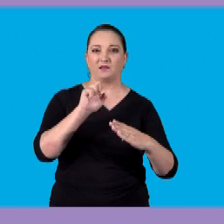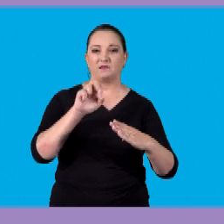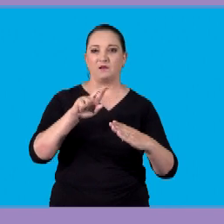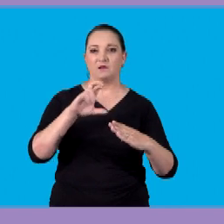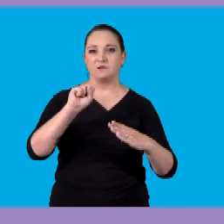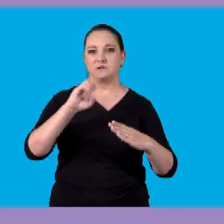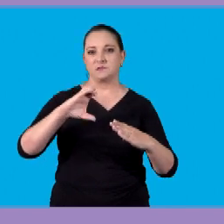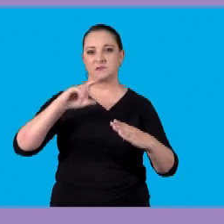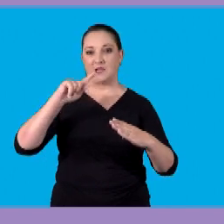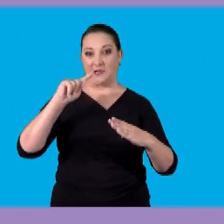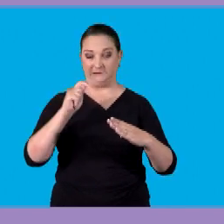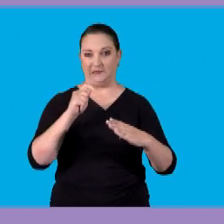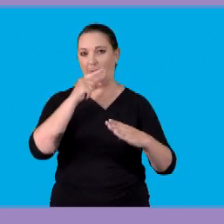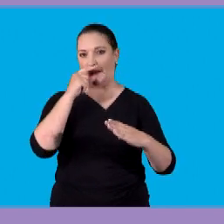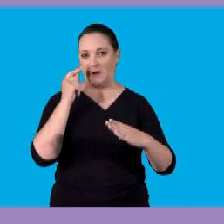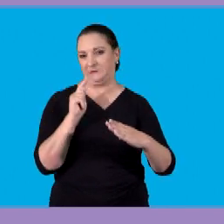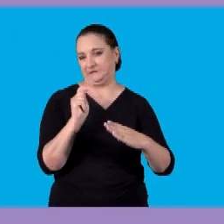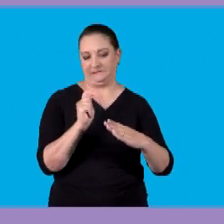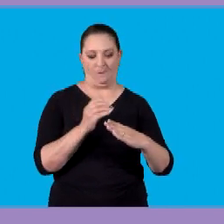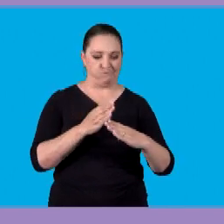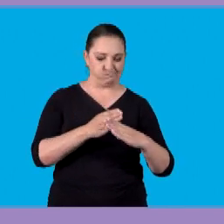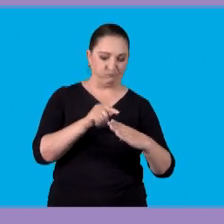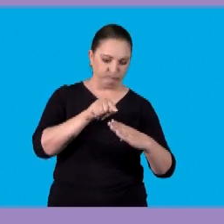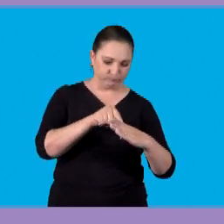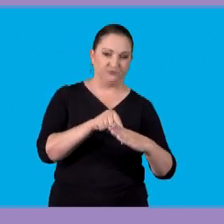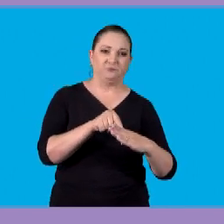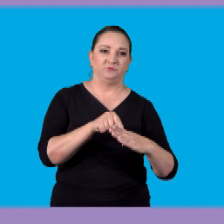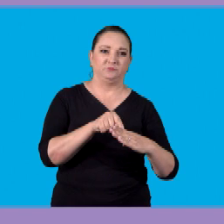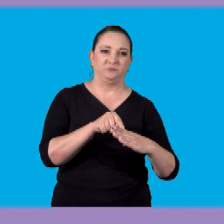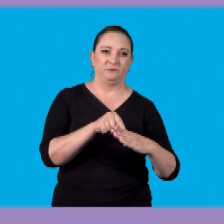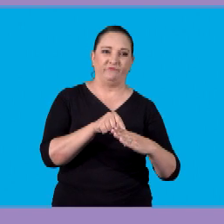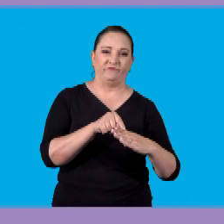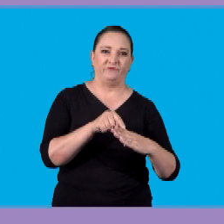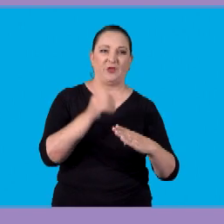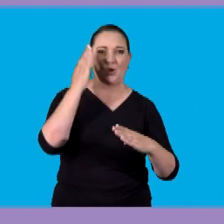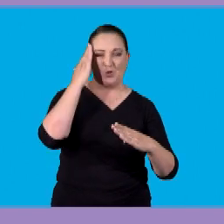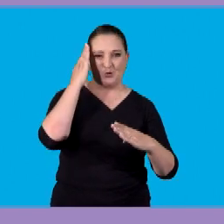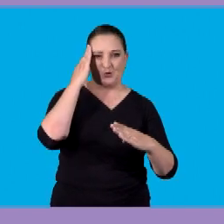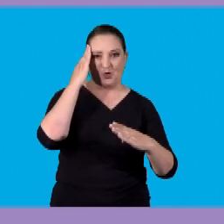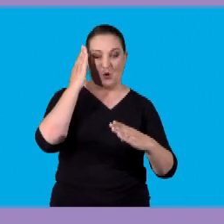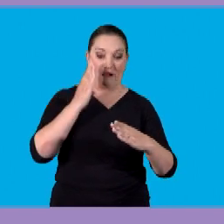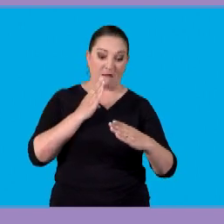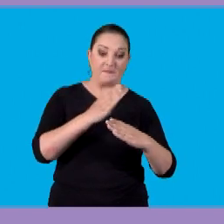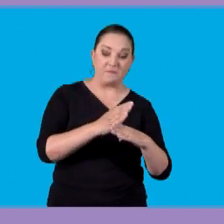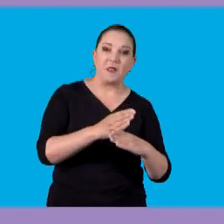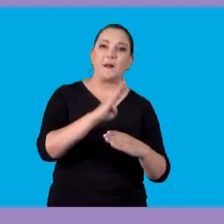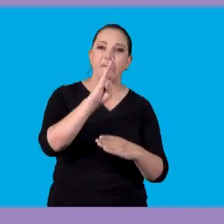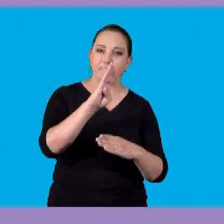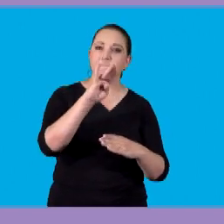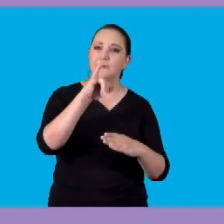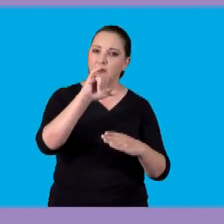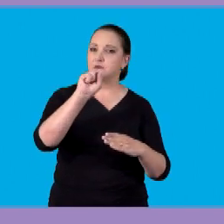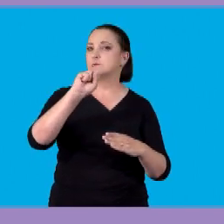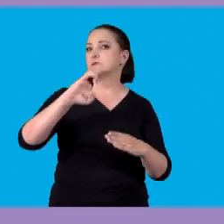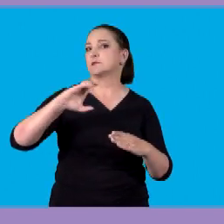intersect, let's say they intersect at T, then we know that those diagonals bisect each